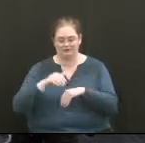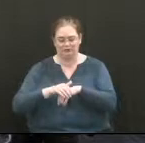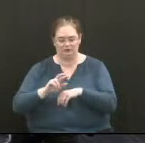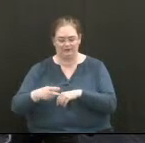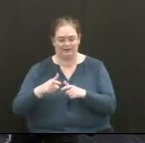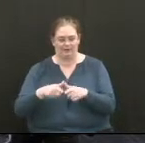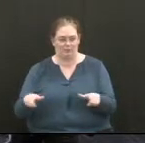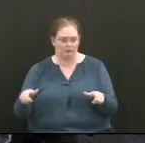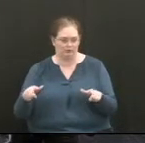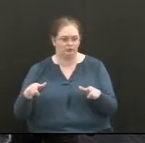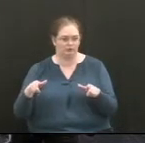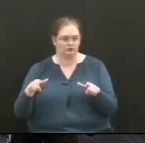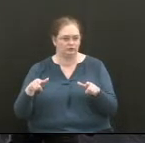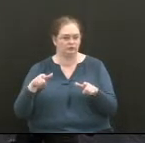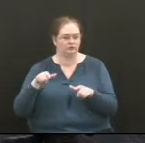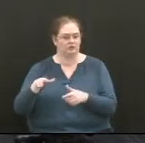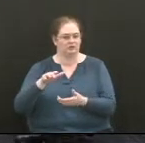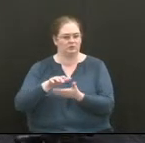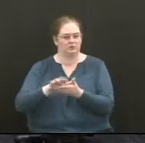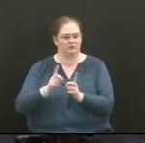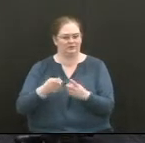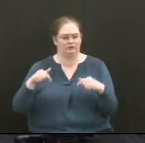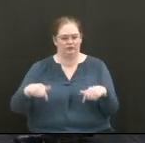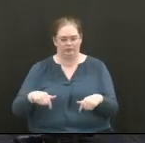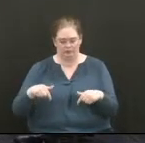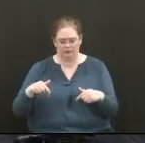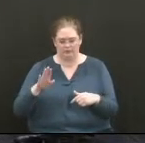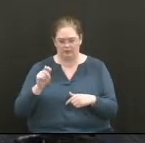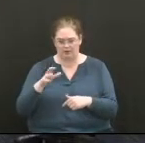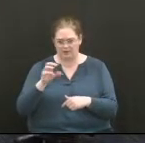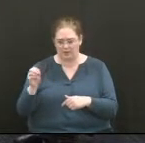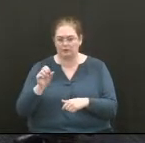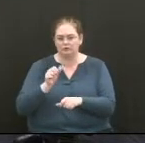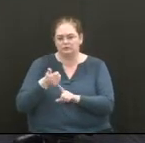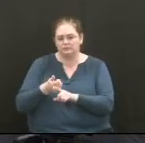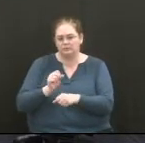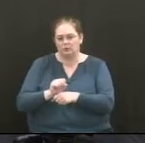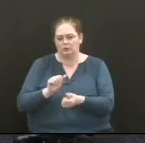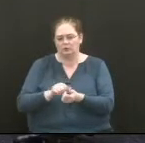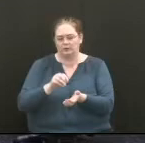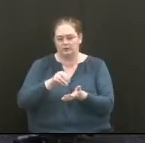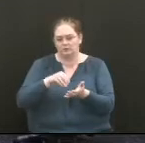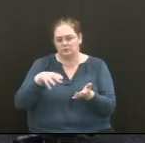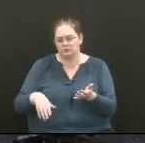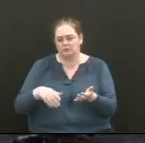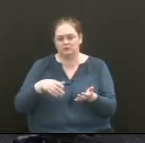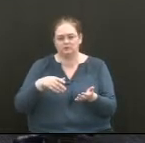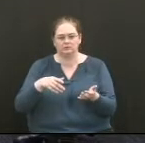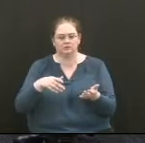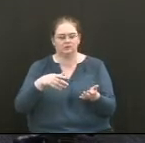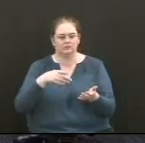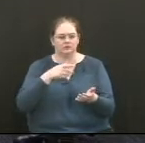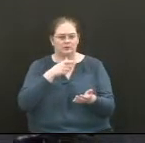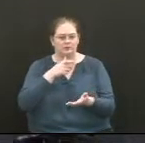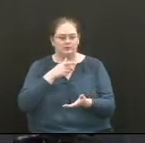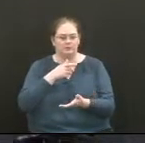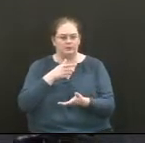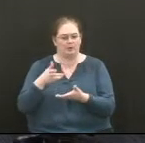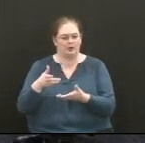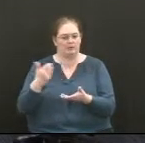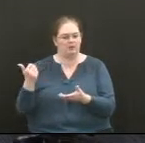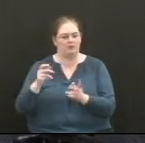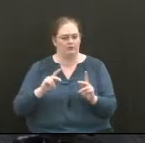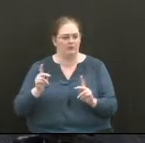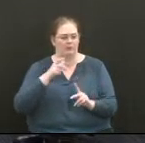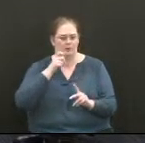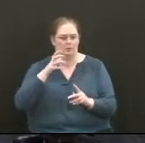second language at a school district here in Bucks County, and works with students works with other people who